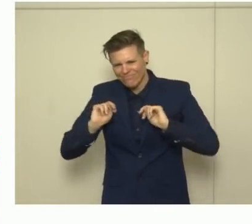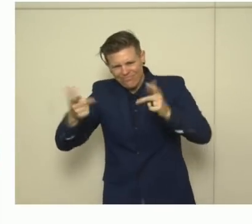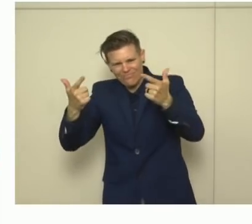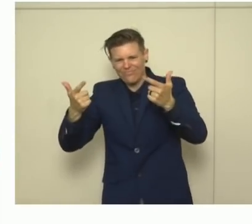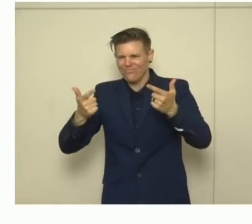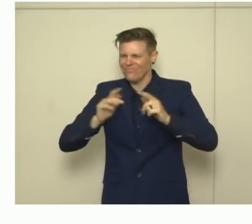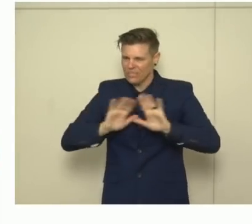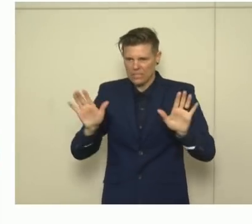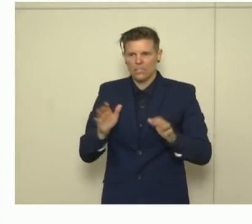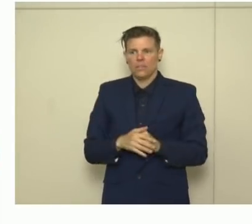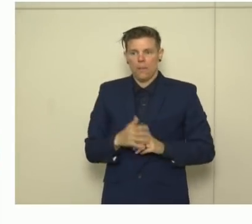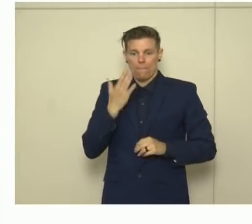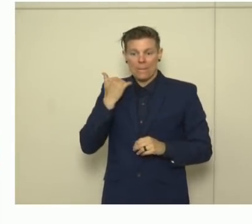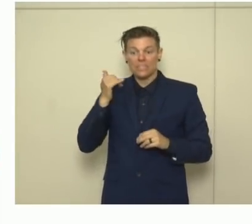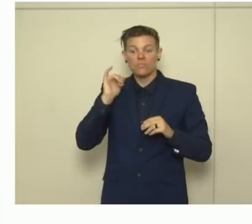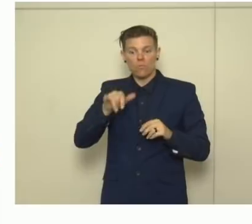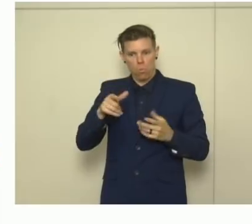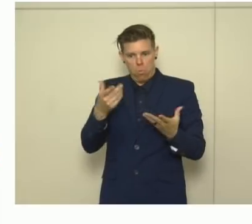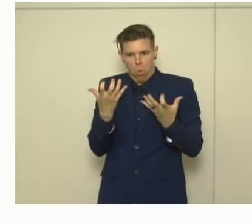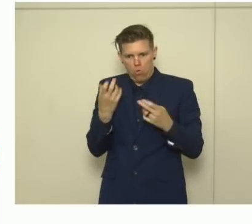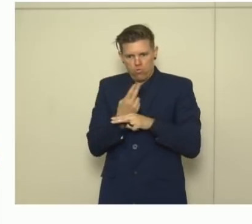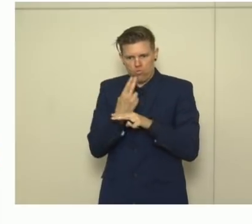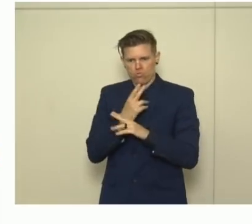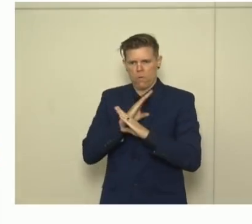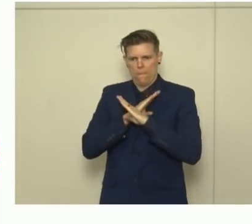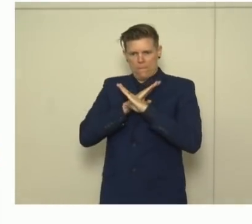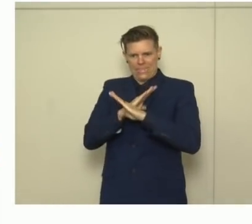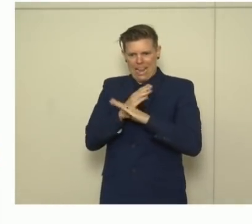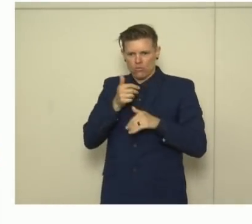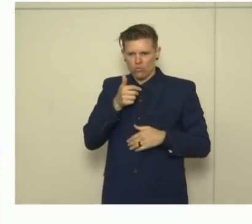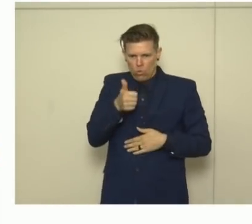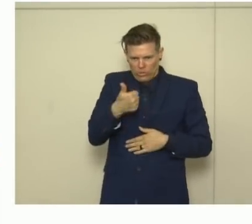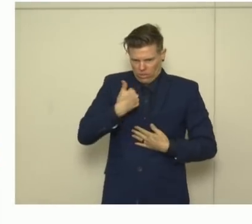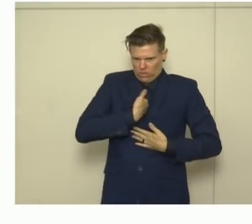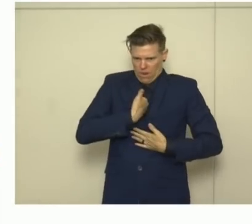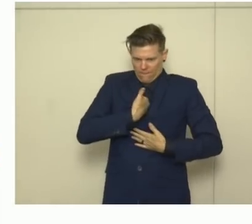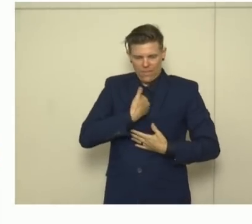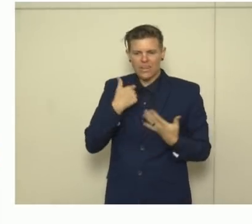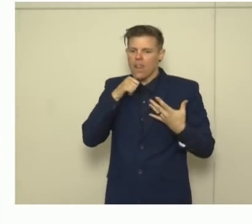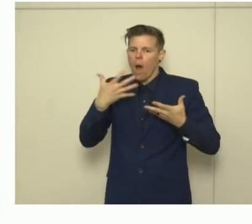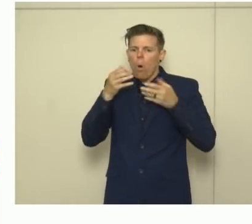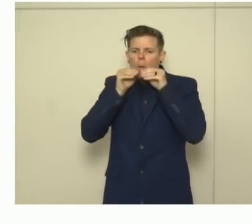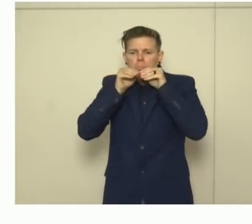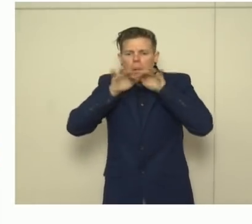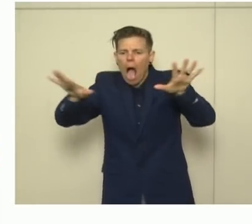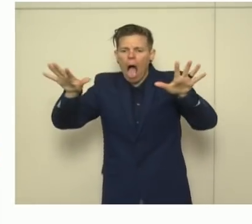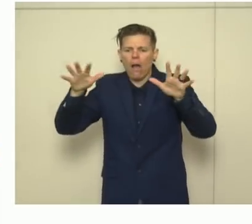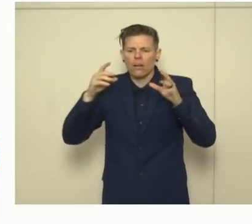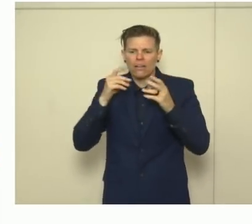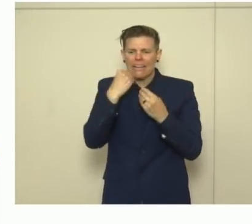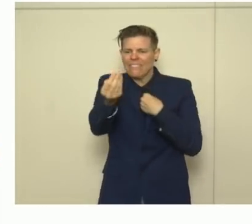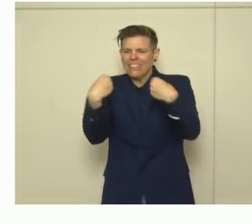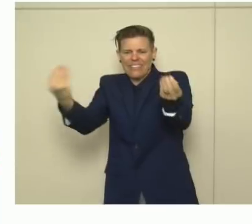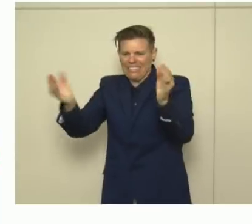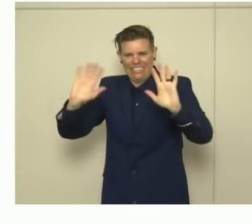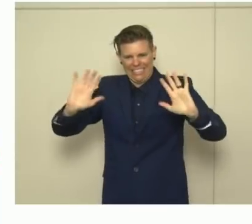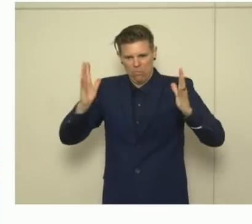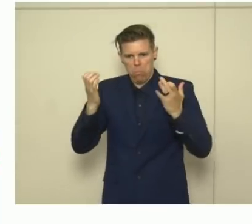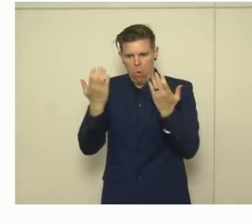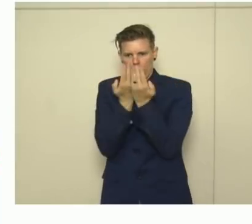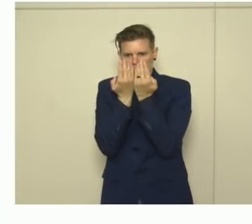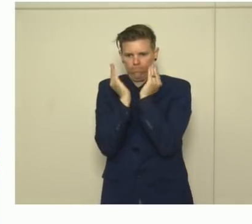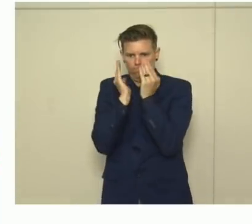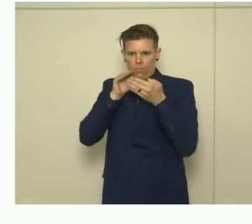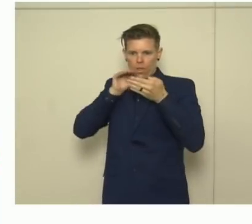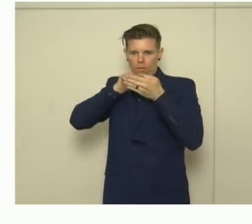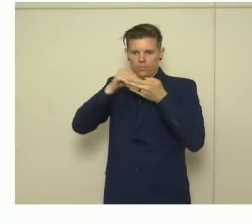valve just blows all that water vapor from your breath out into the general public and the surroundings. And so they are not really safe to